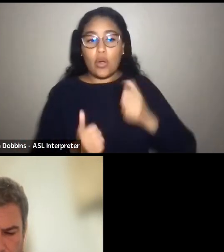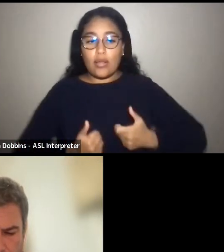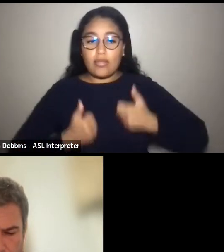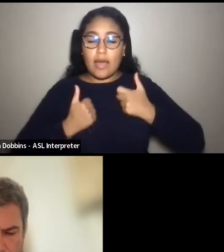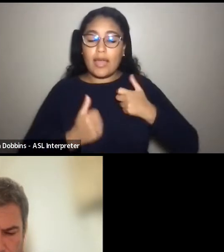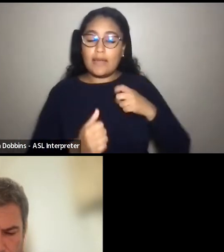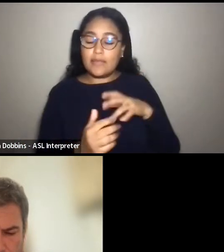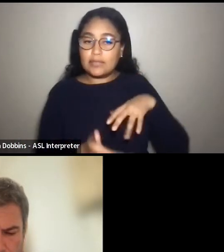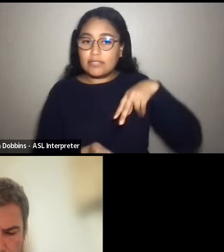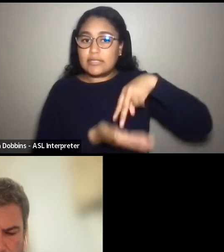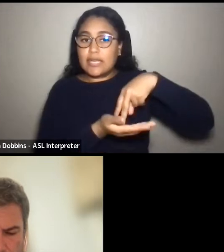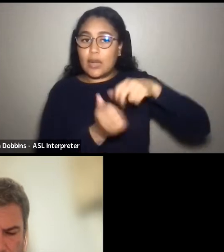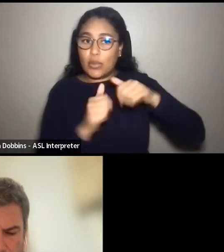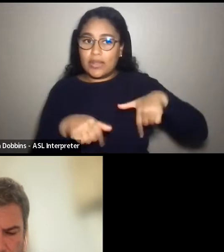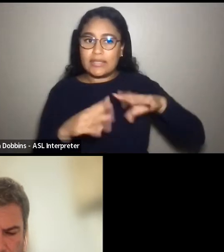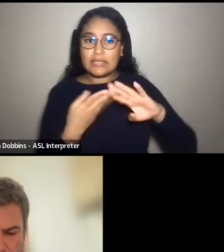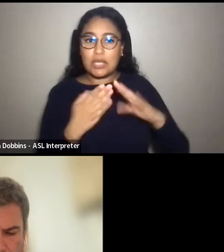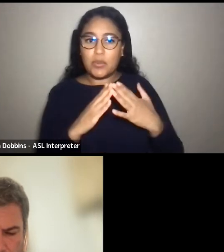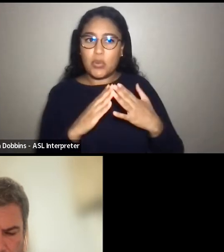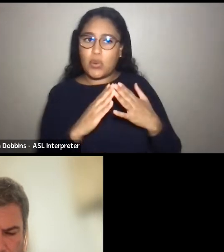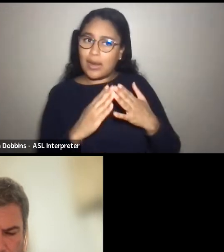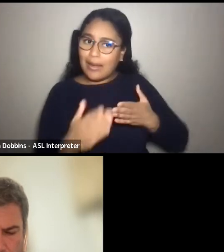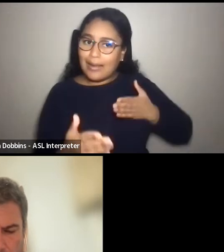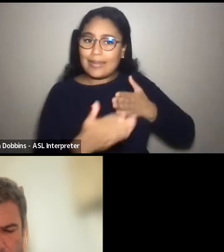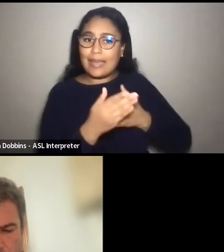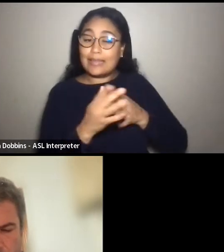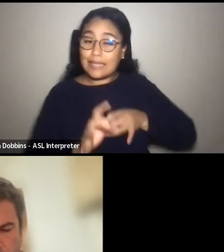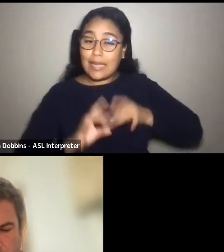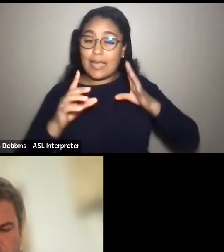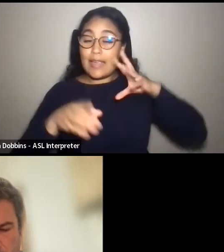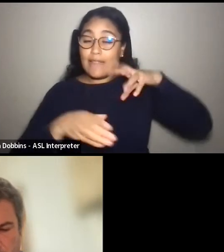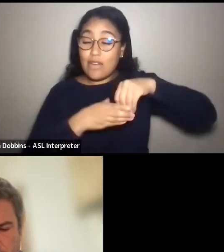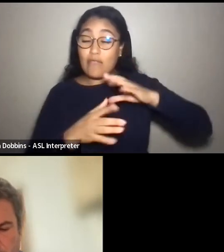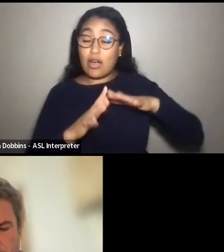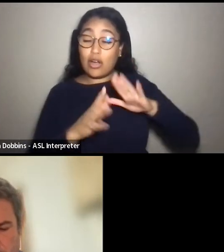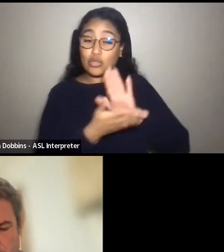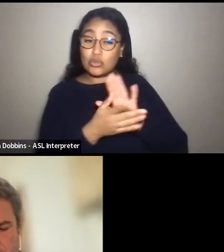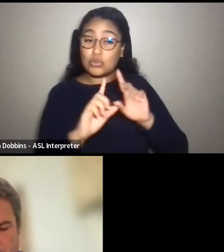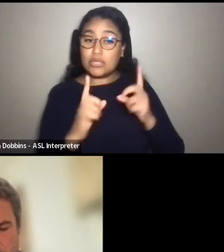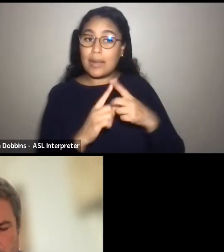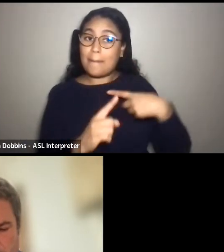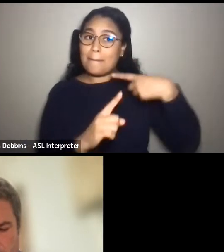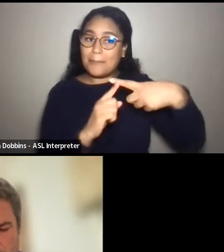this community against hatred and bigotry in our district and our country.